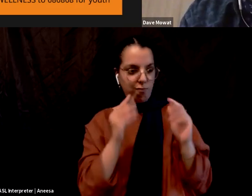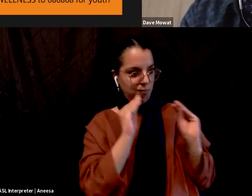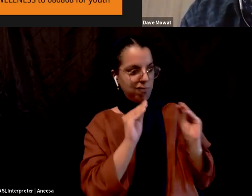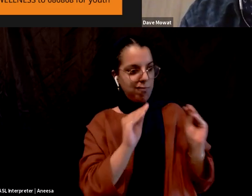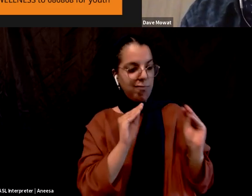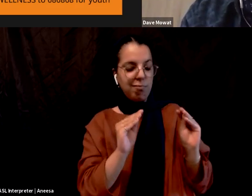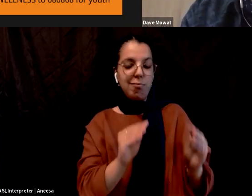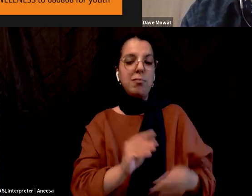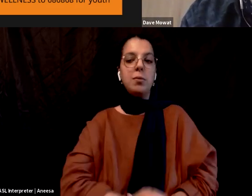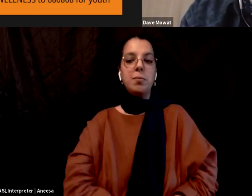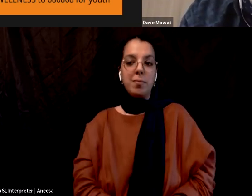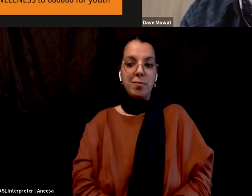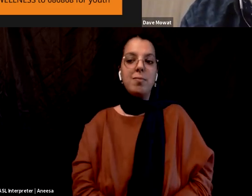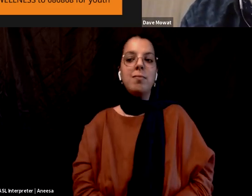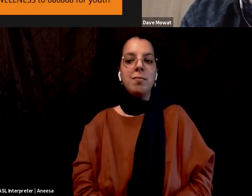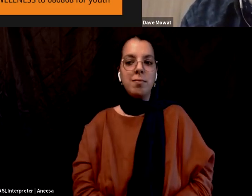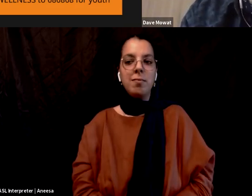our people